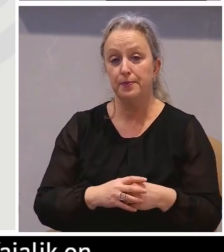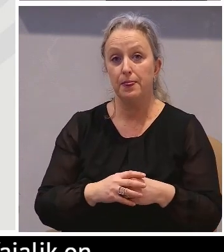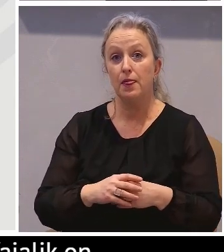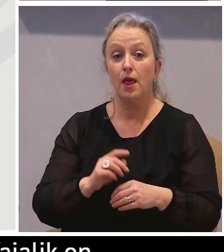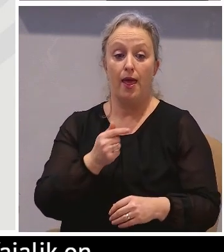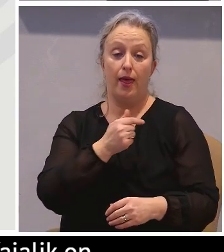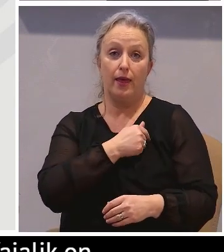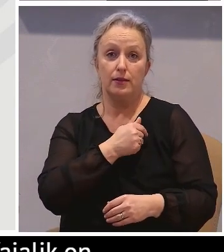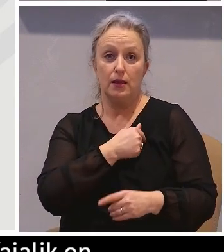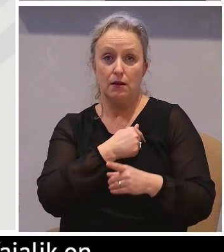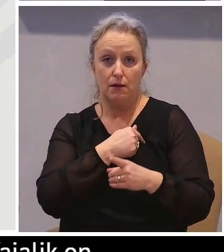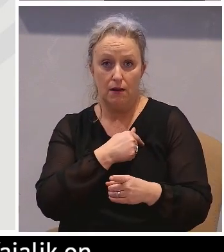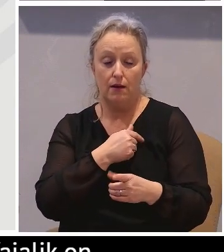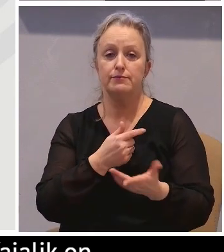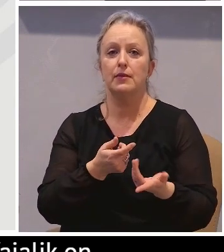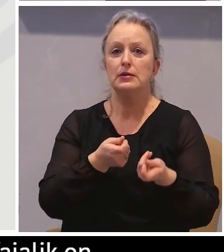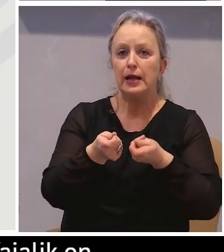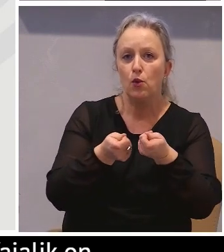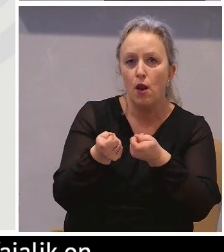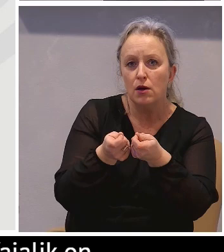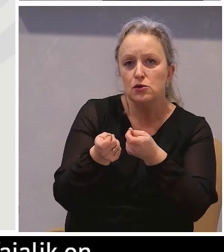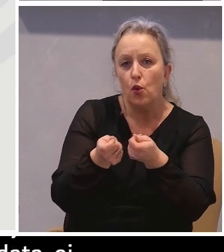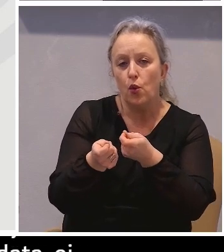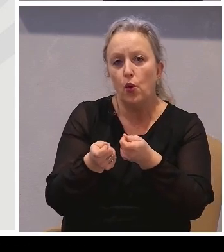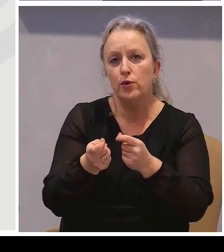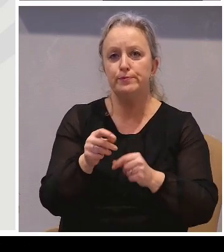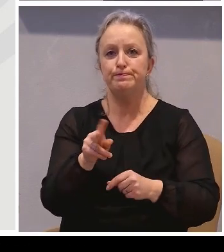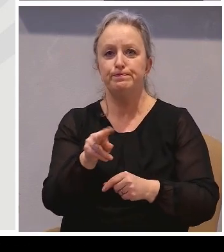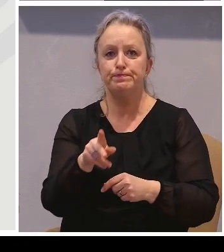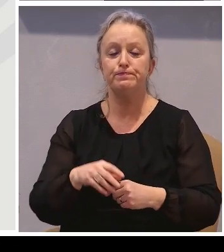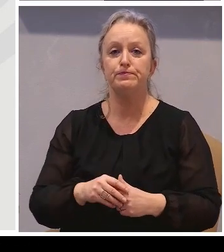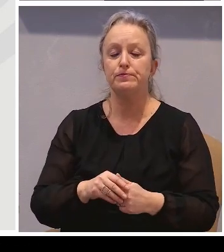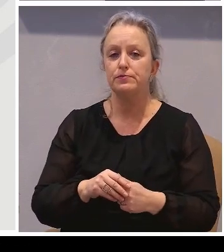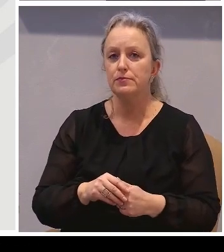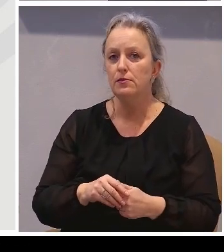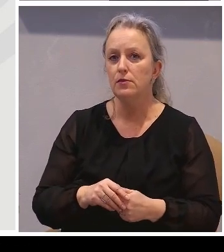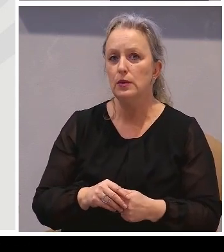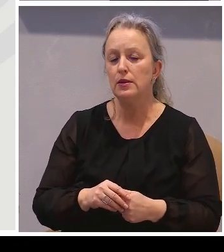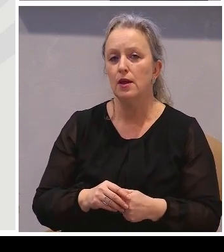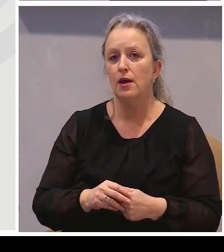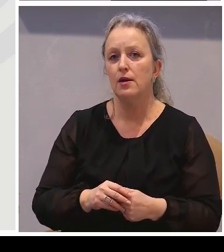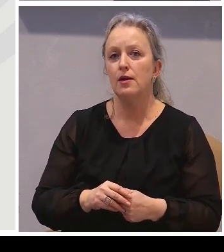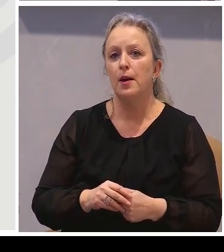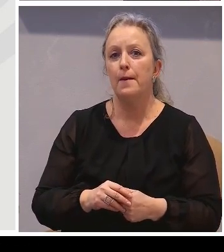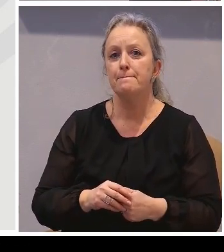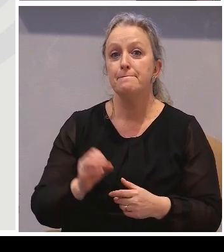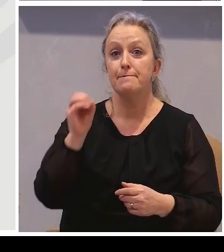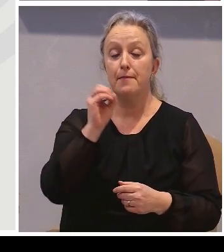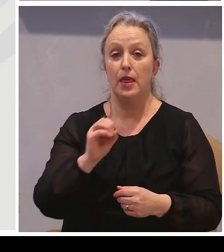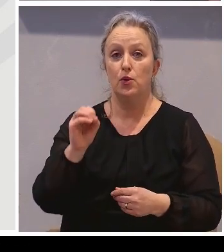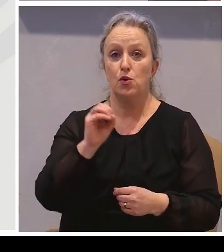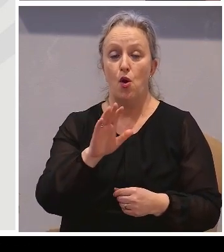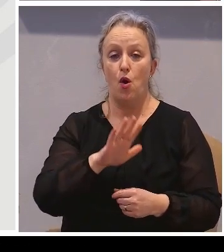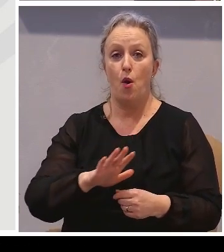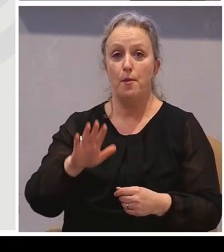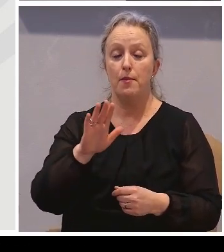to children to whom we know it wouldn't be effective. Now moving on to ethics and regulations. Euroopas tegelikult